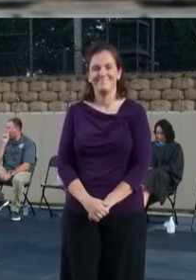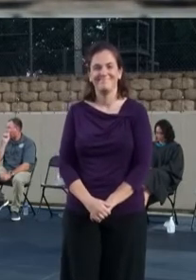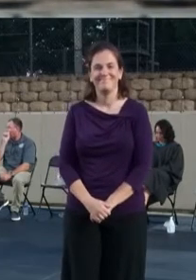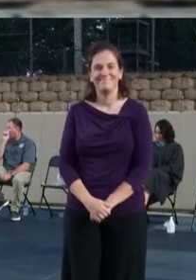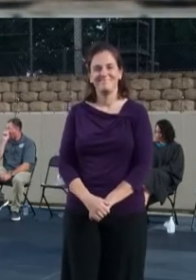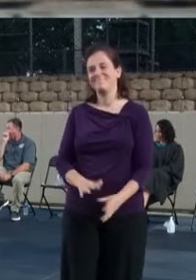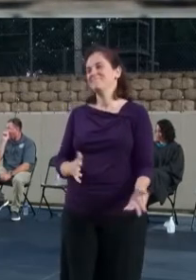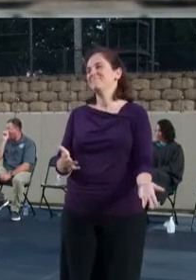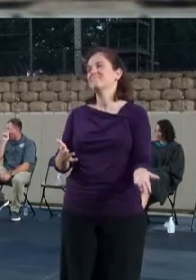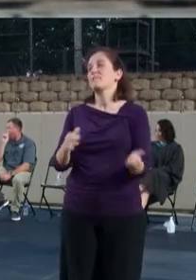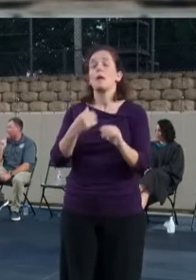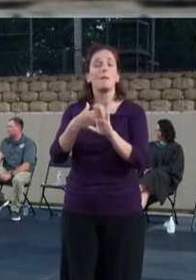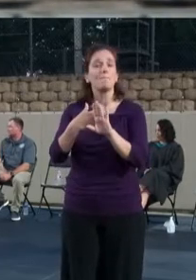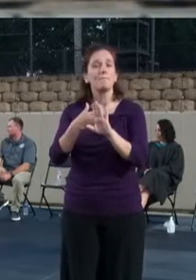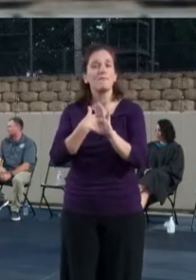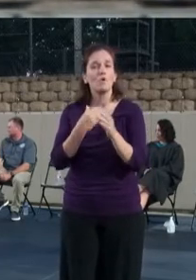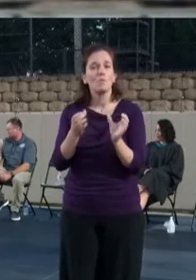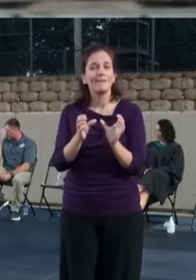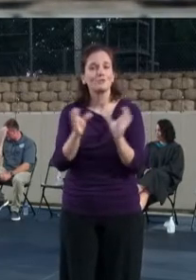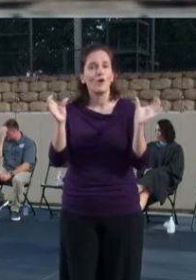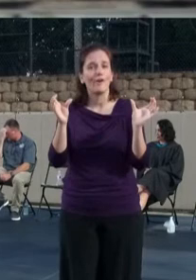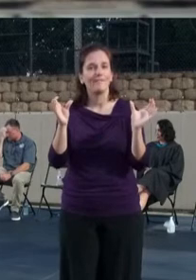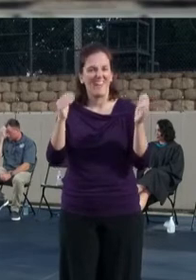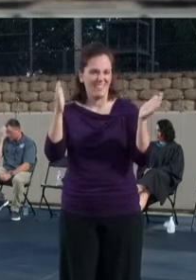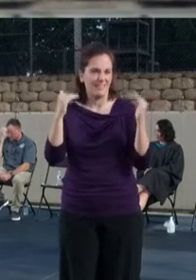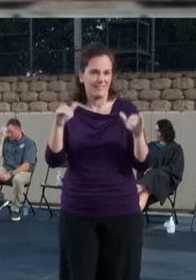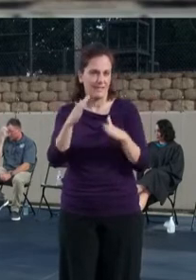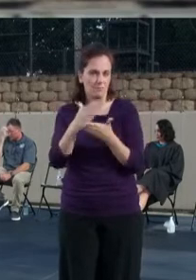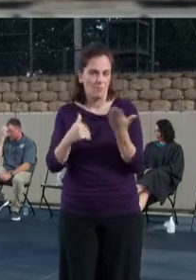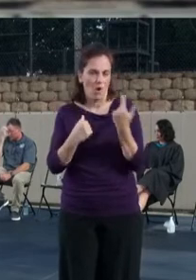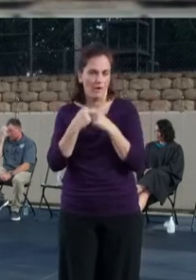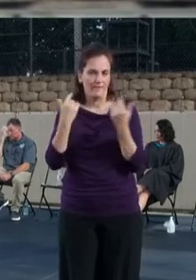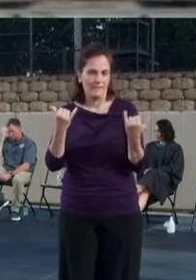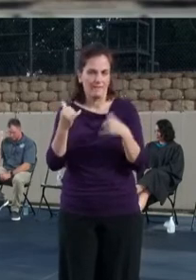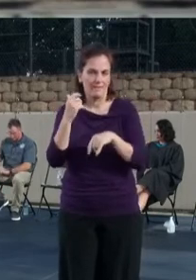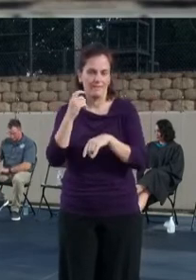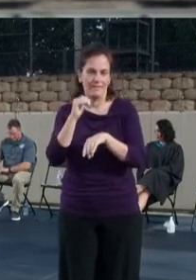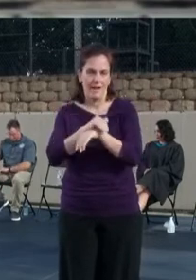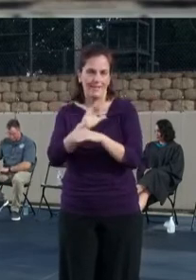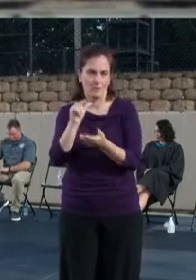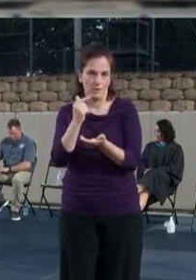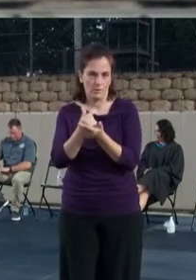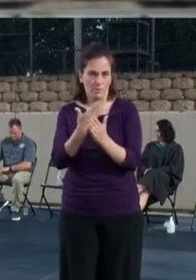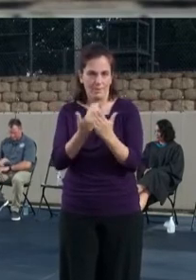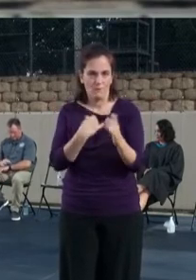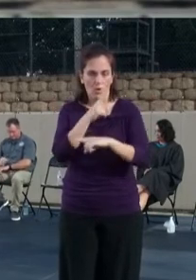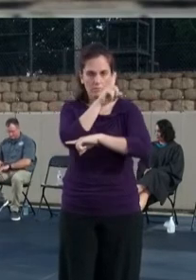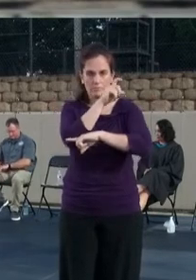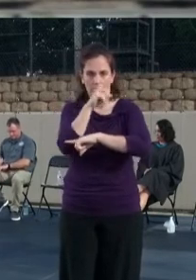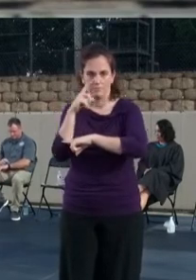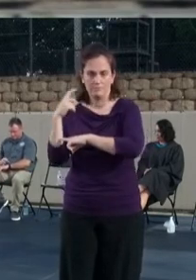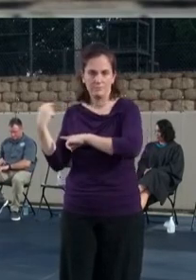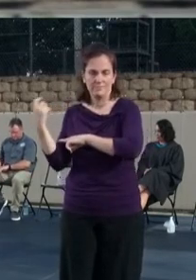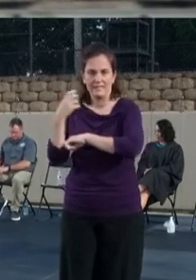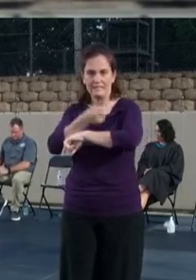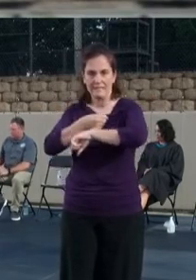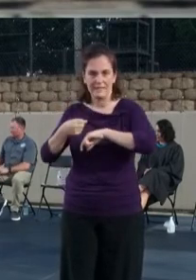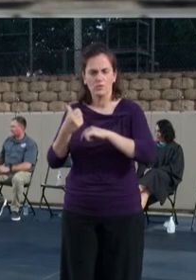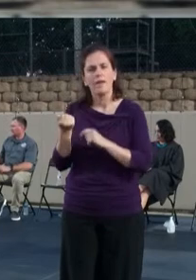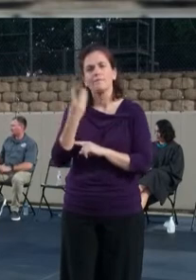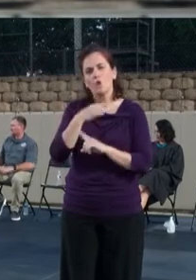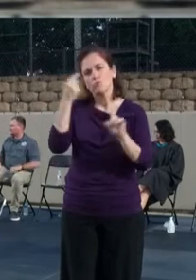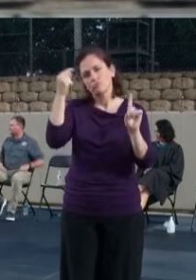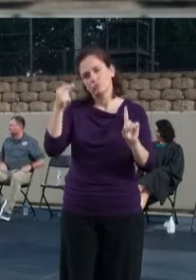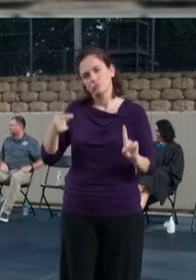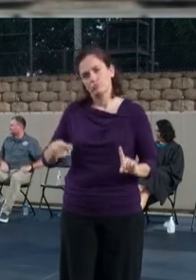Guys, before we certify you, that's the next step in tonight's ceremony, before we get you across the stage. There's a couple of points I want to make, and